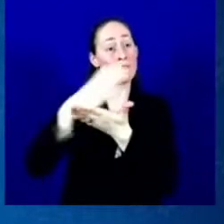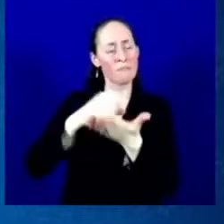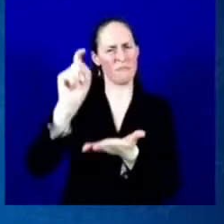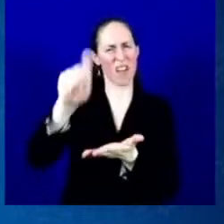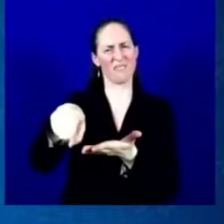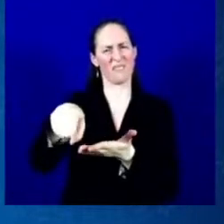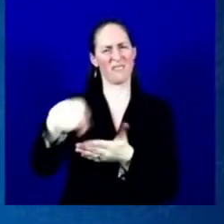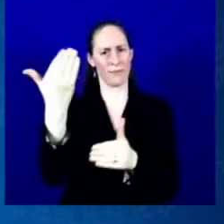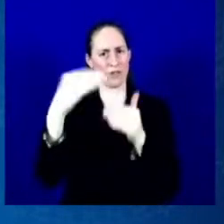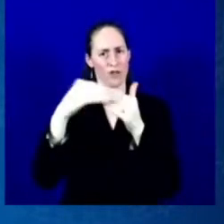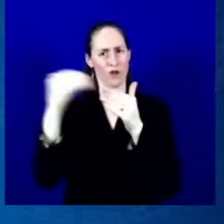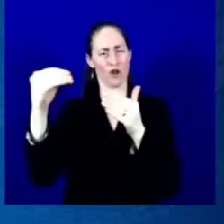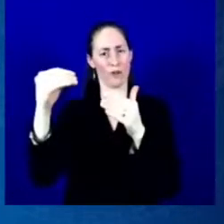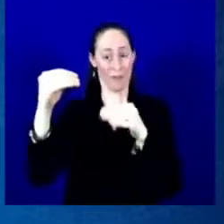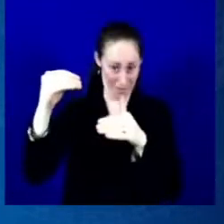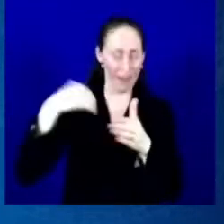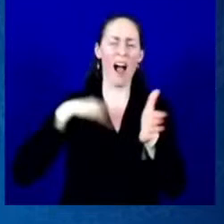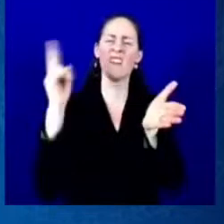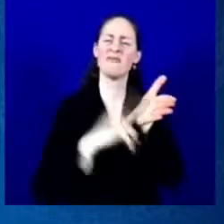No